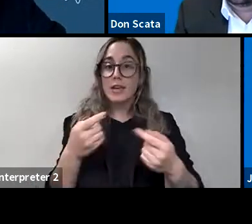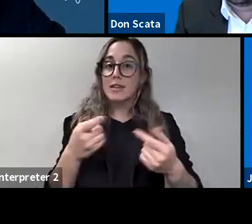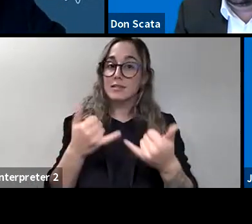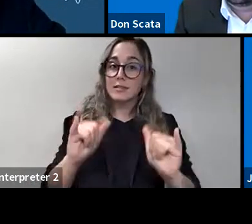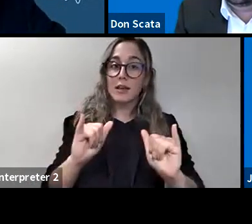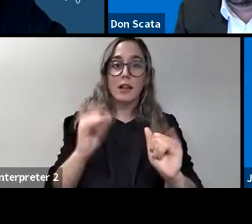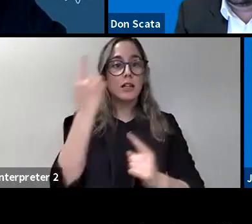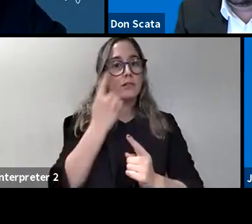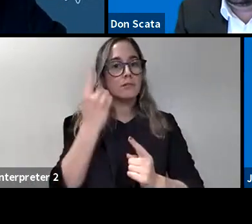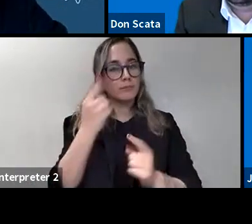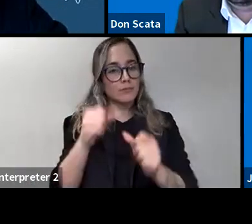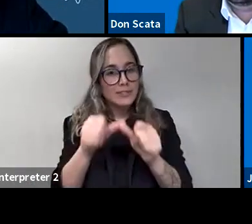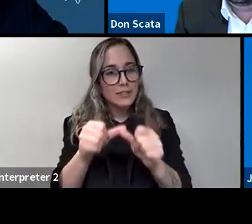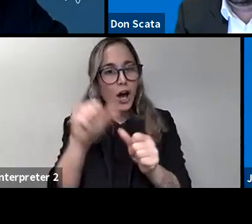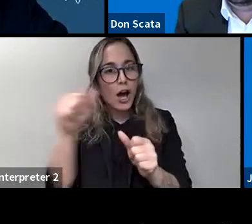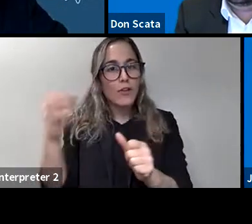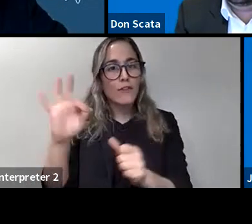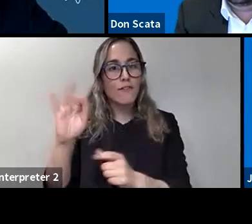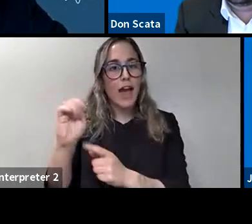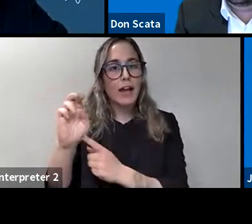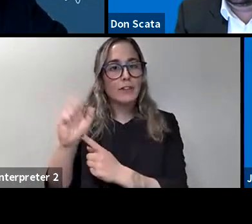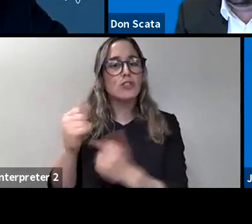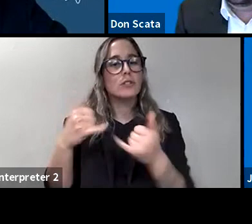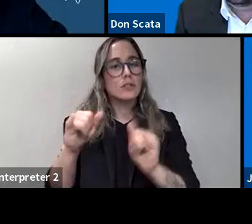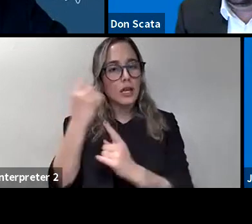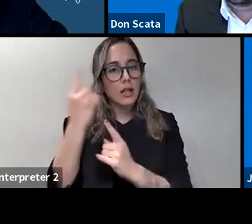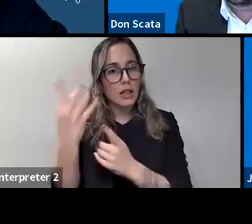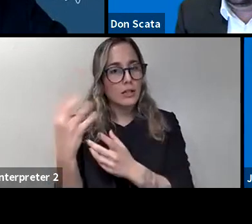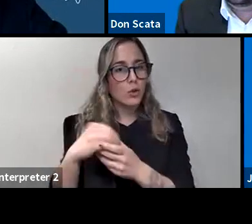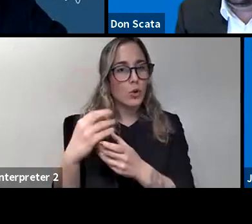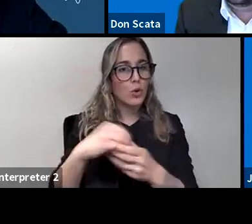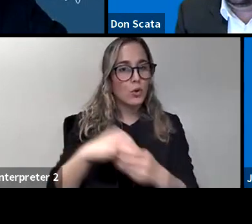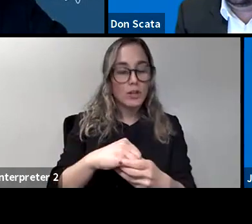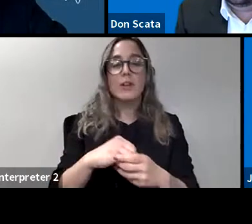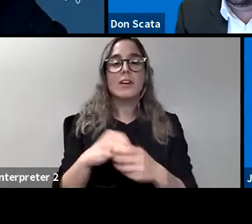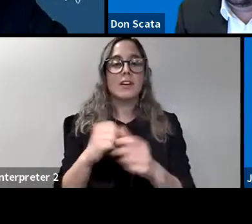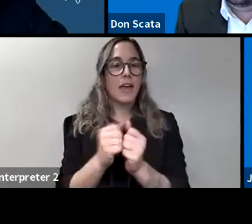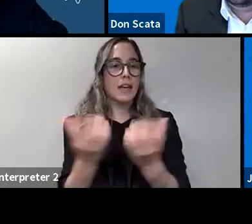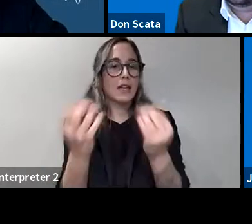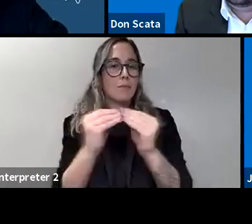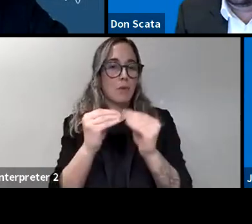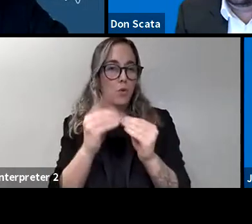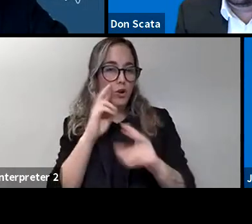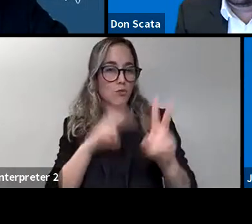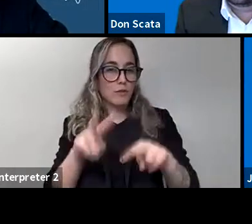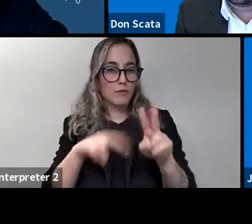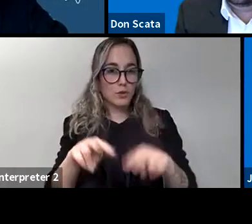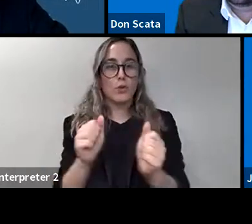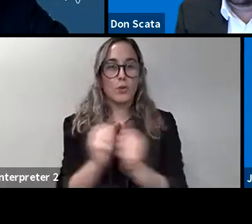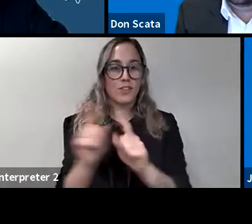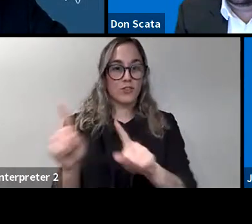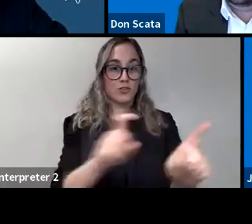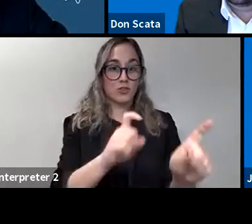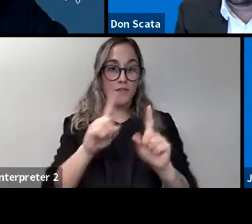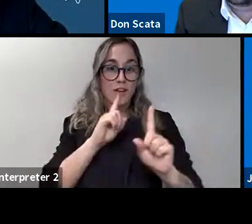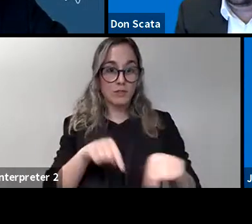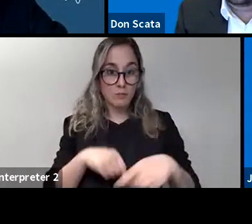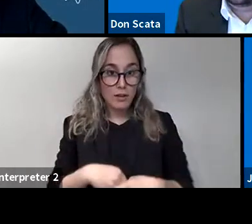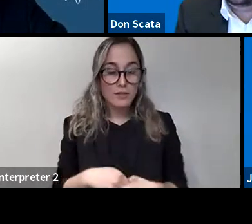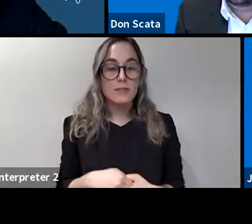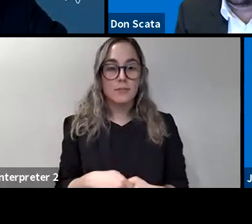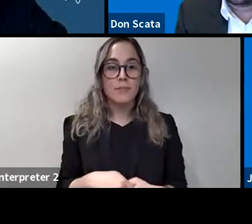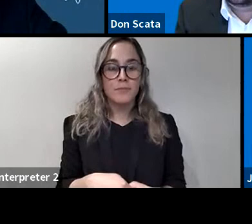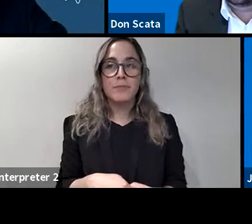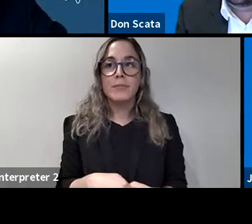factors contributing to aircraft noise annoyance. That includes a further review of the phone survey responses. Certainly, if